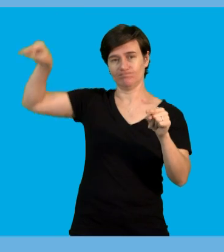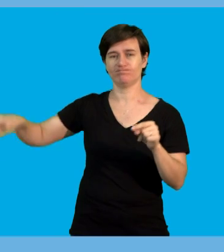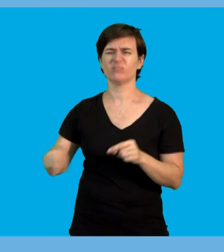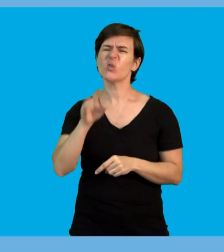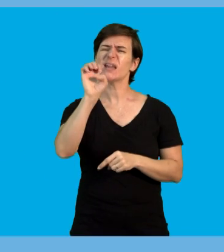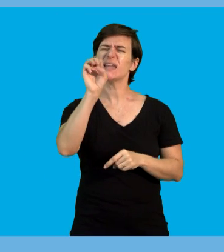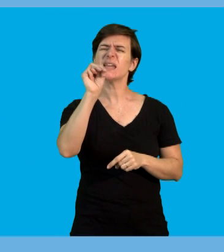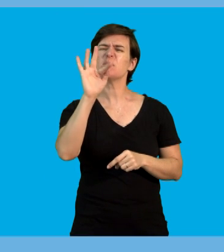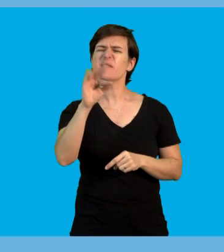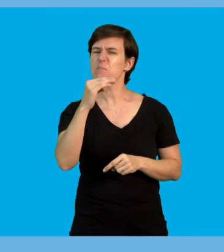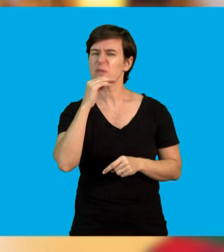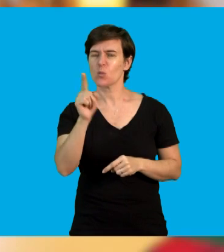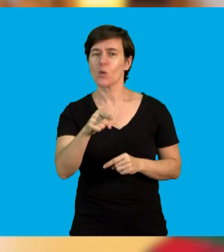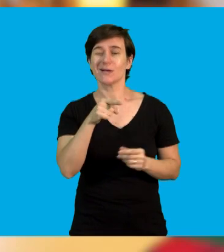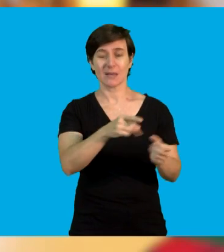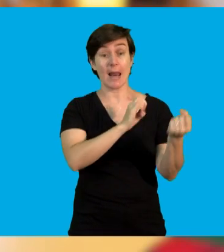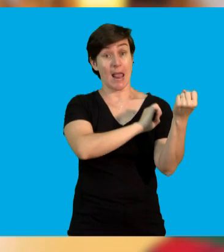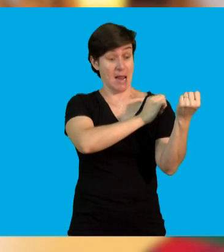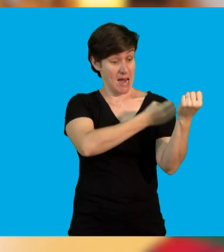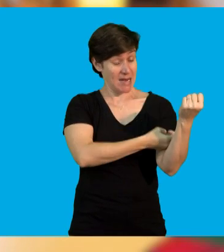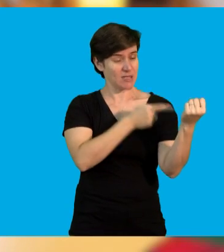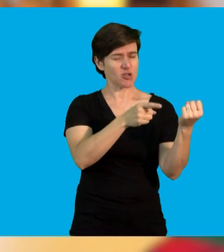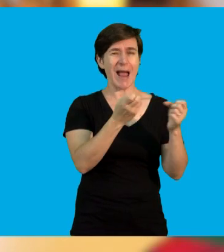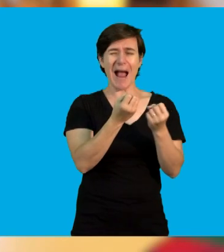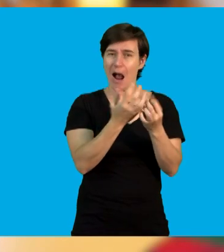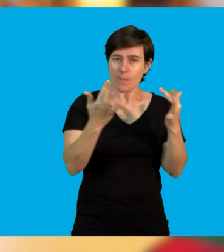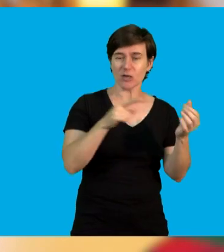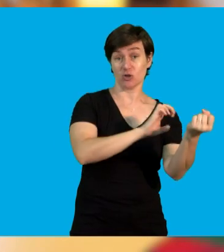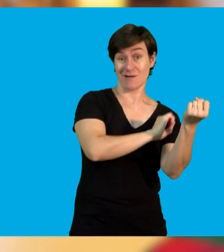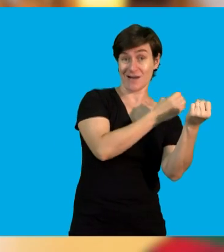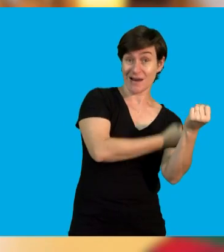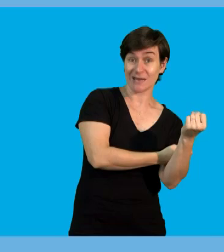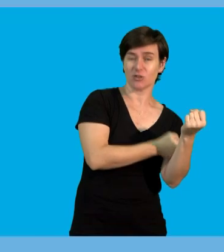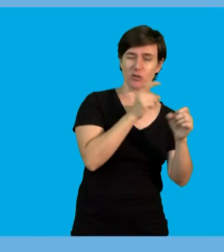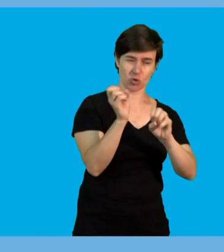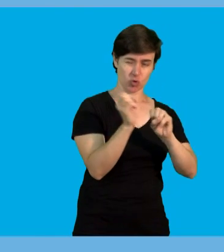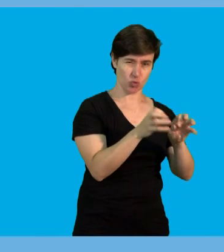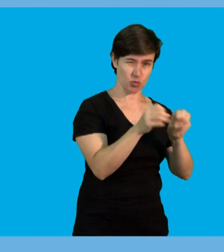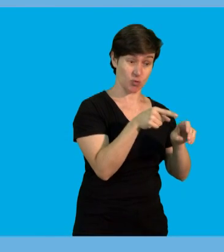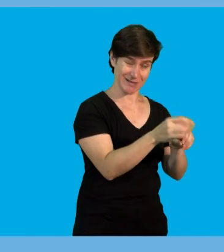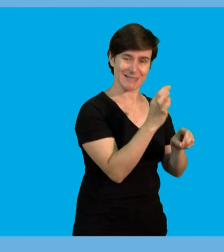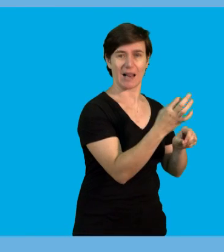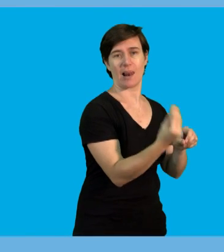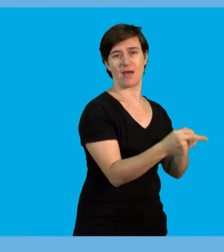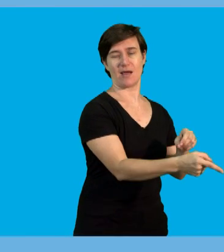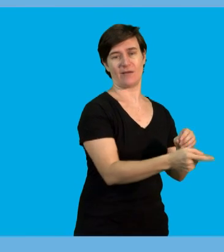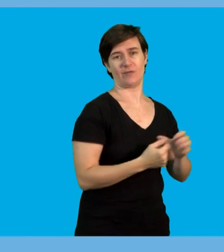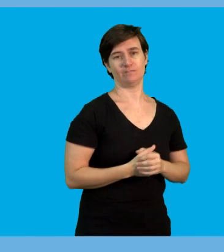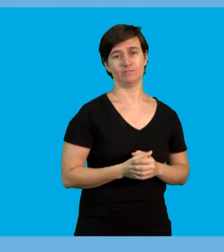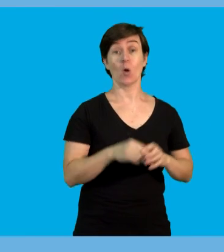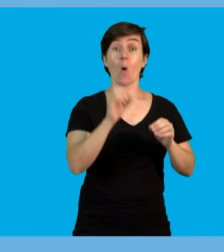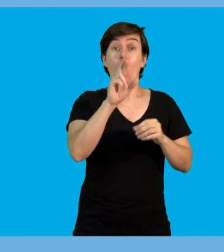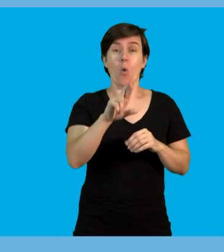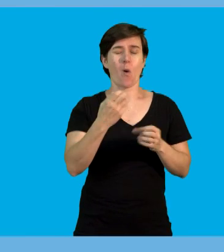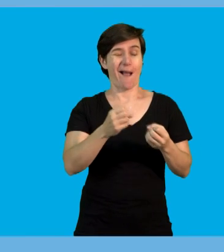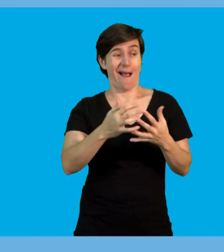talking about EMF, we are talking about the energy we're talking about the amount of energy that is stored within the cell, or that amount of